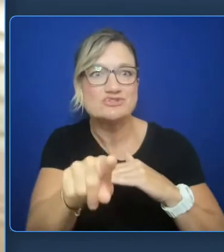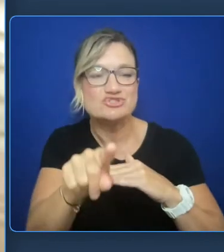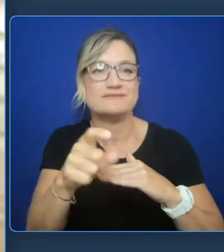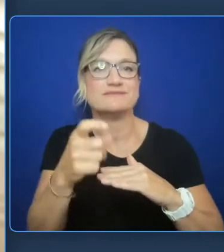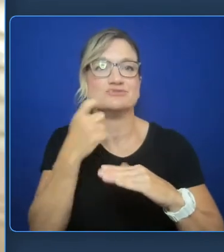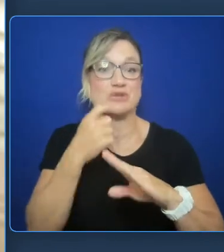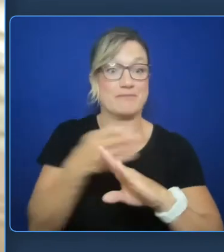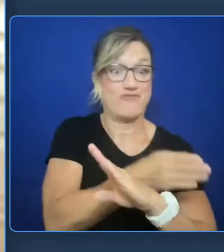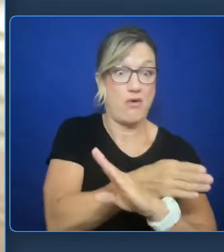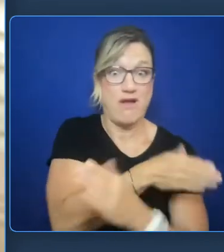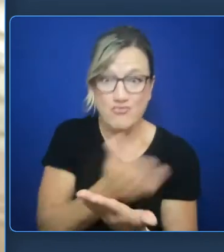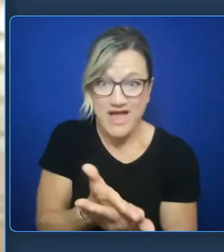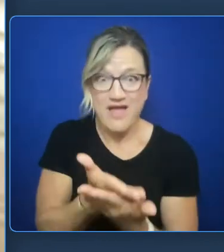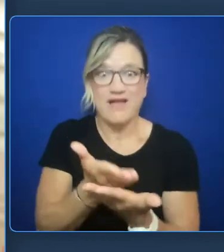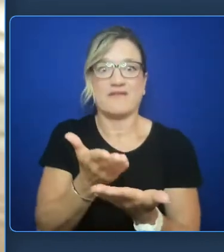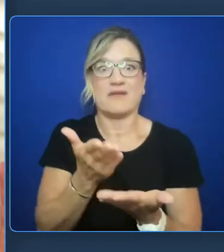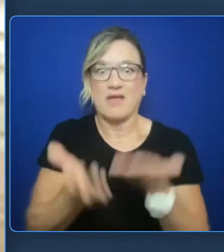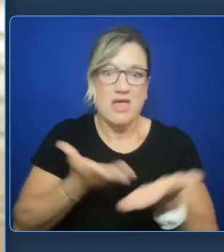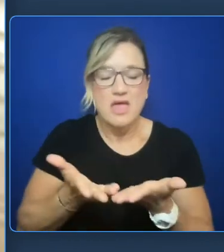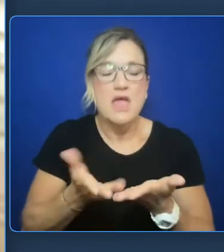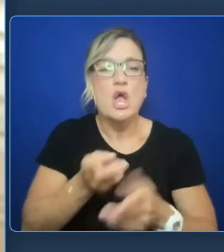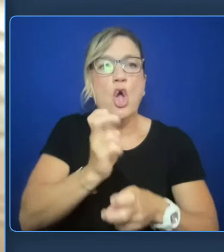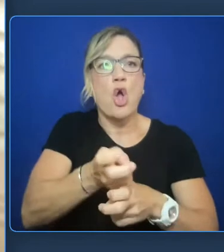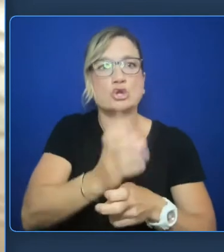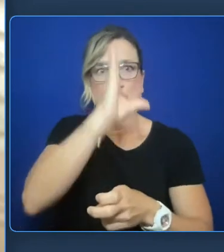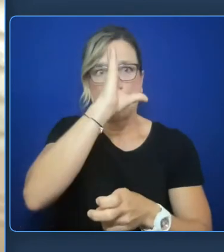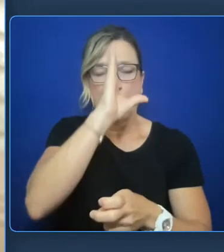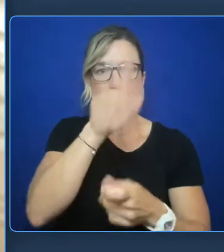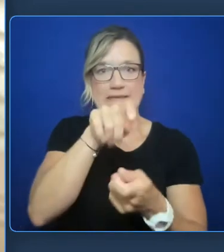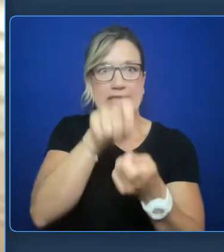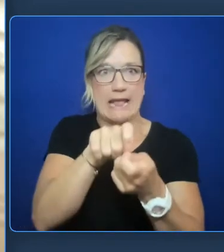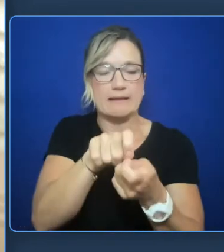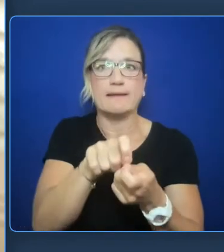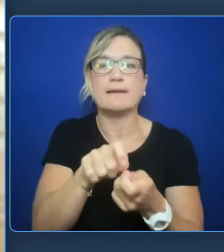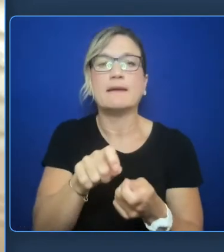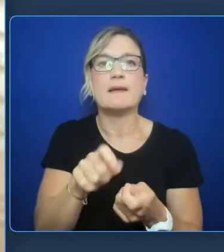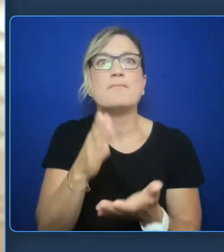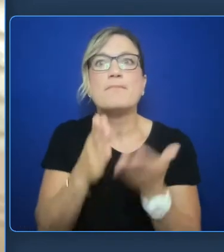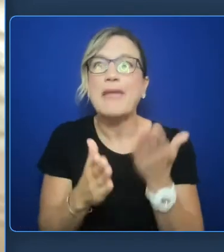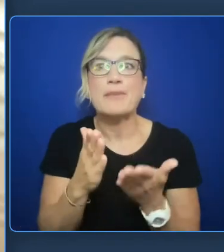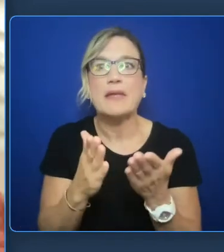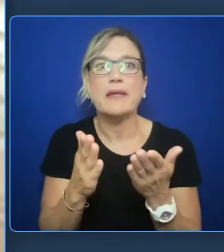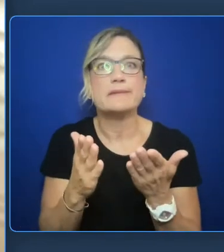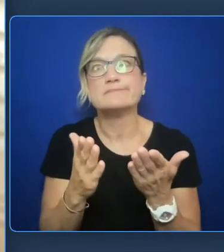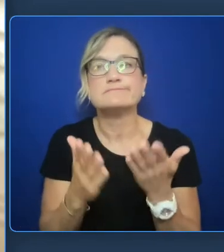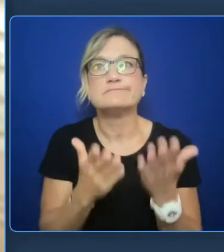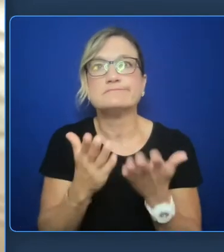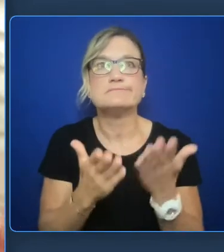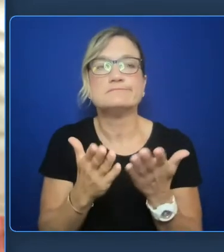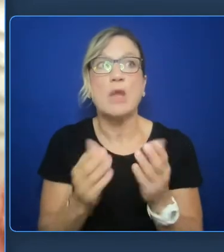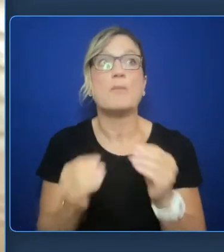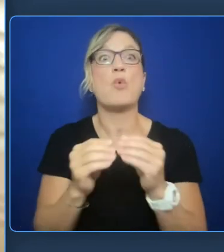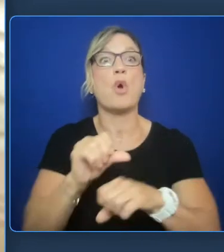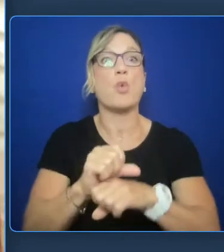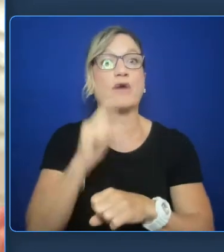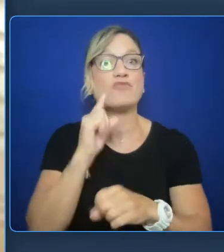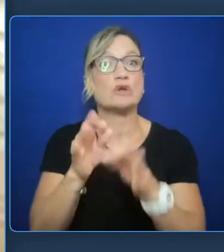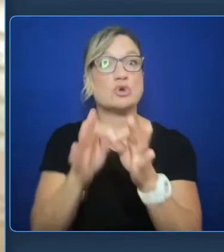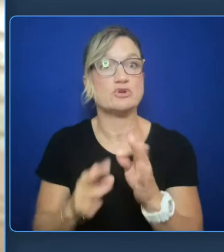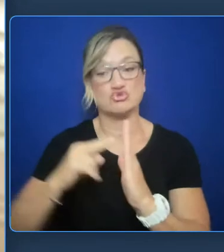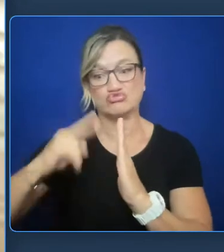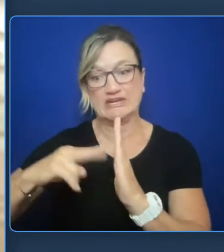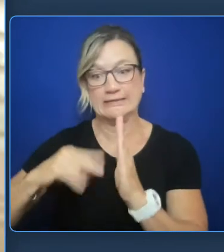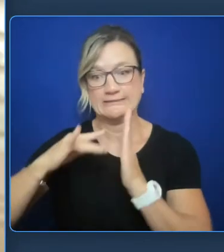show. It's hard to know. I mean, there's so many. It might end up being more work that I don't know if